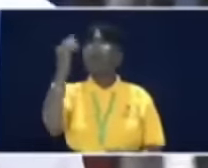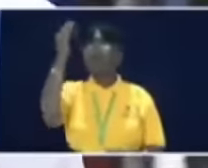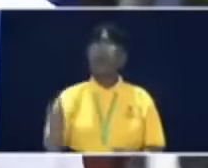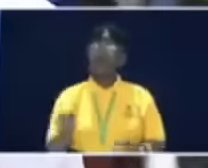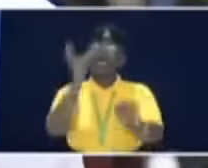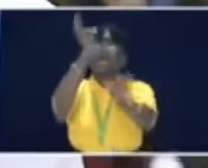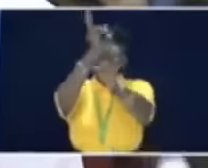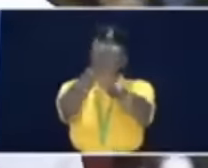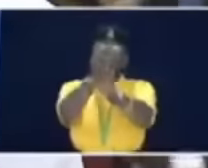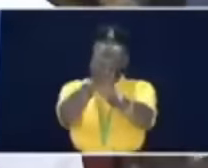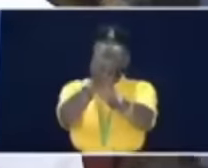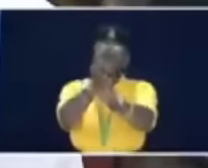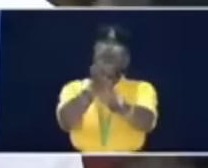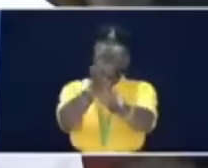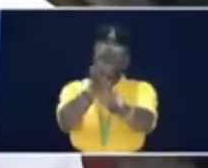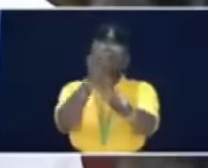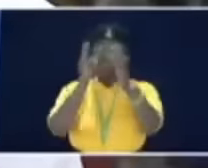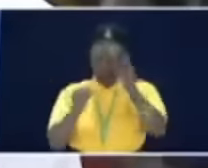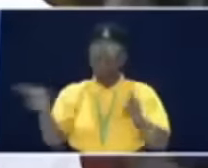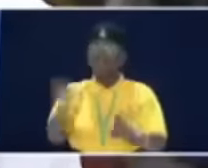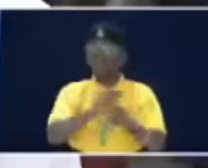me, don't do it.